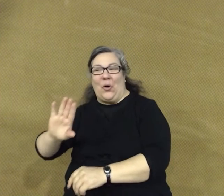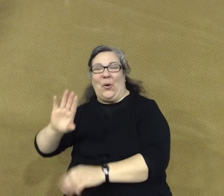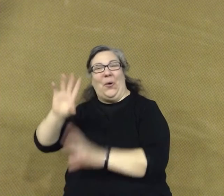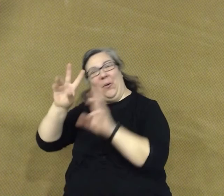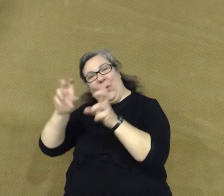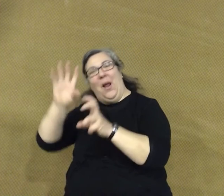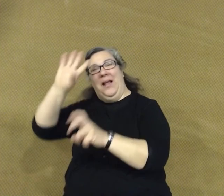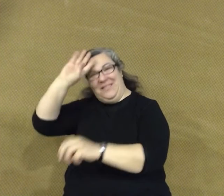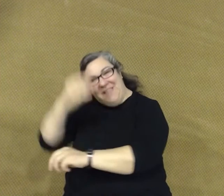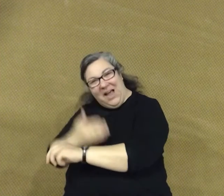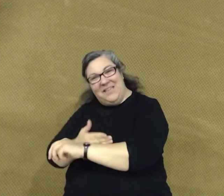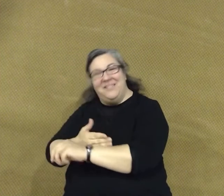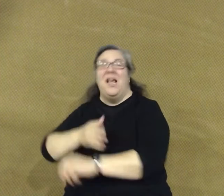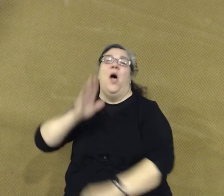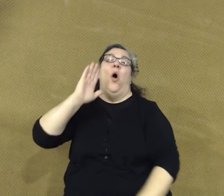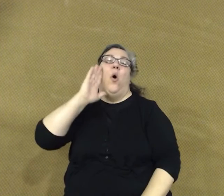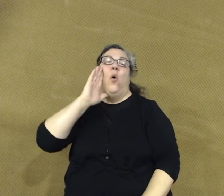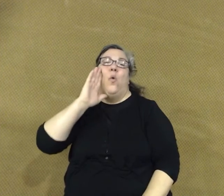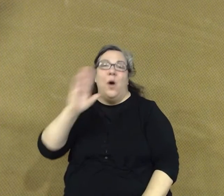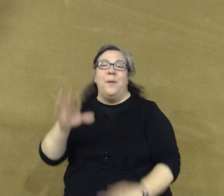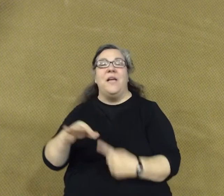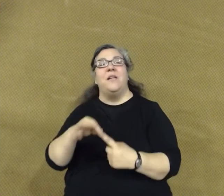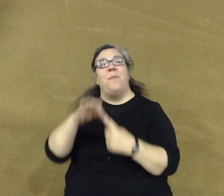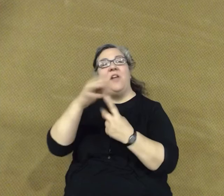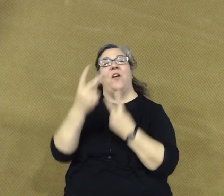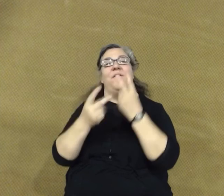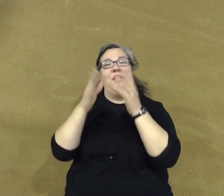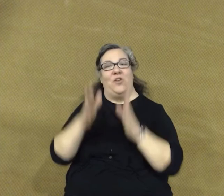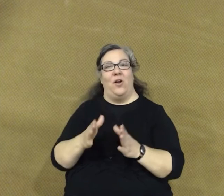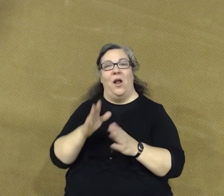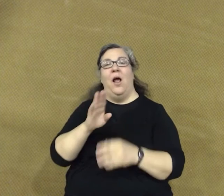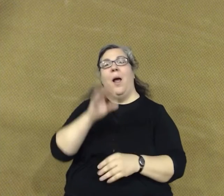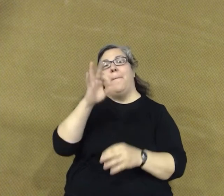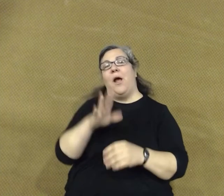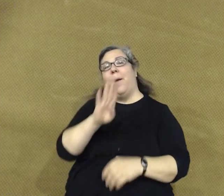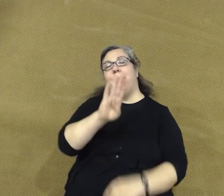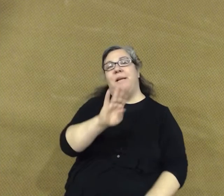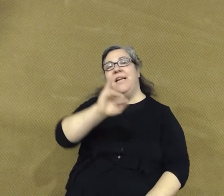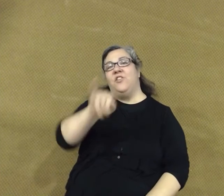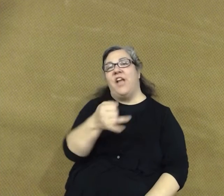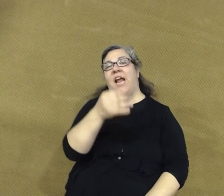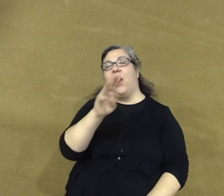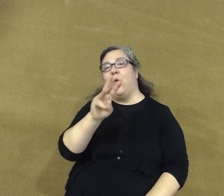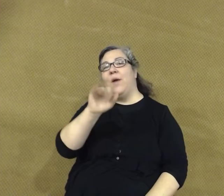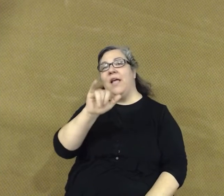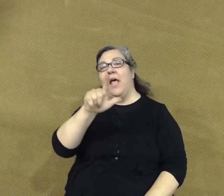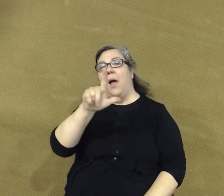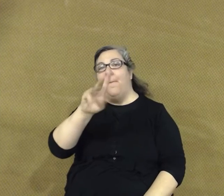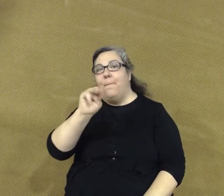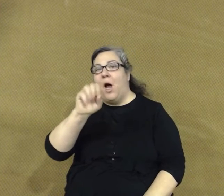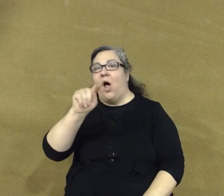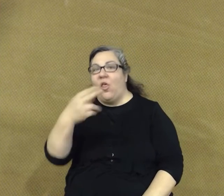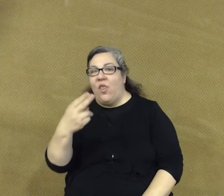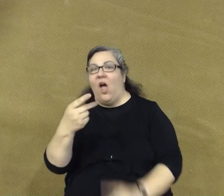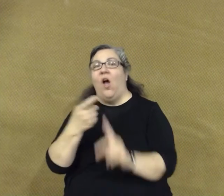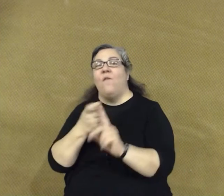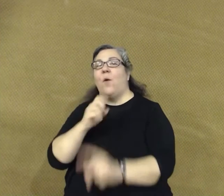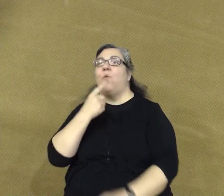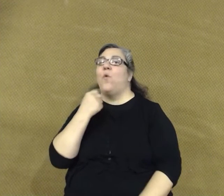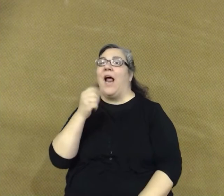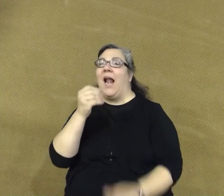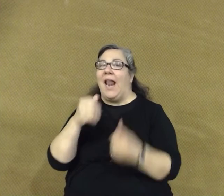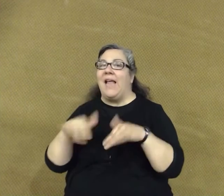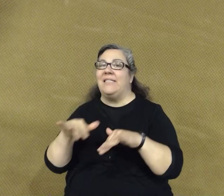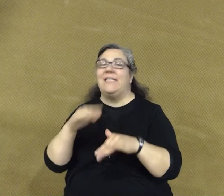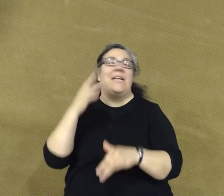her boys is going to be a special guest tonight, Pastor B.J. Wilmoth from Redlands, California, who is one